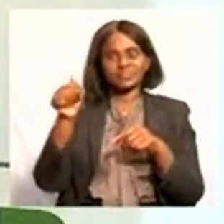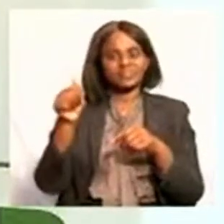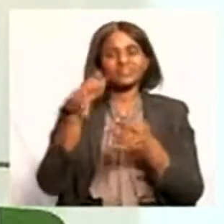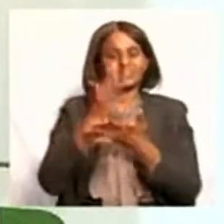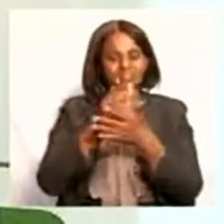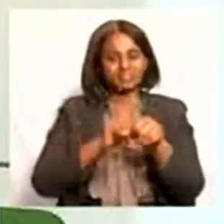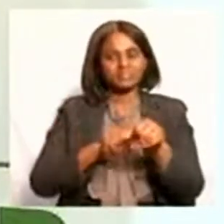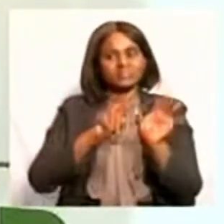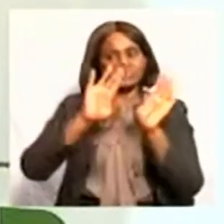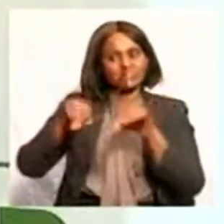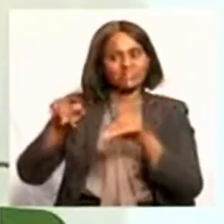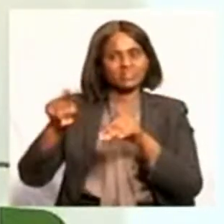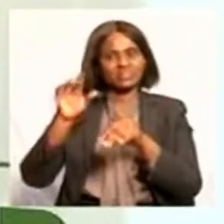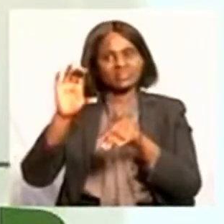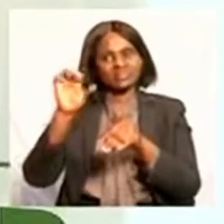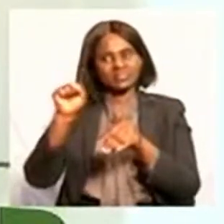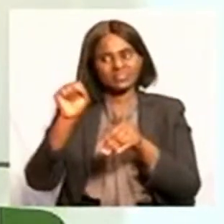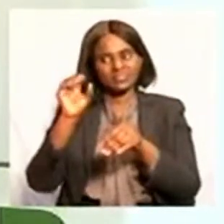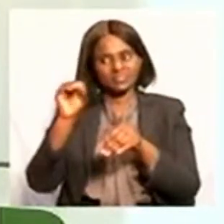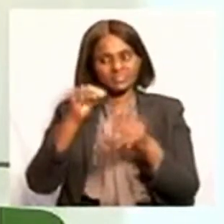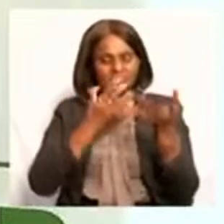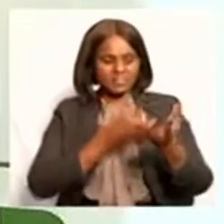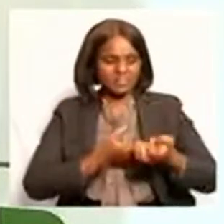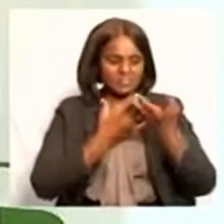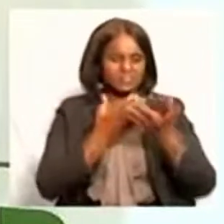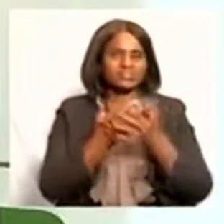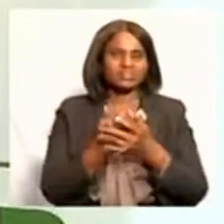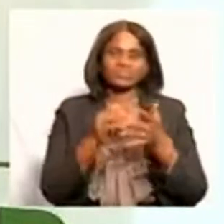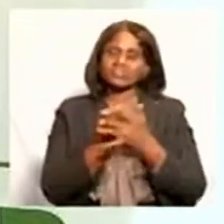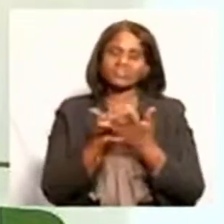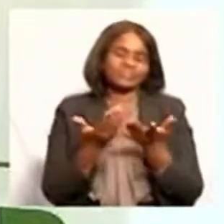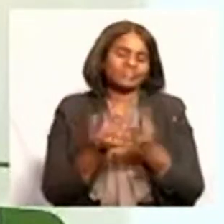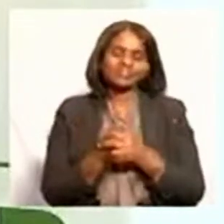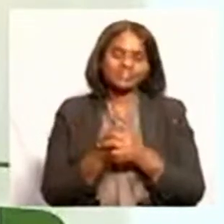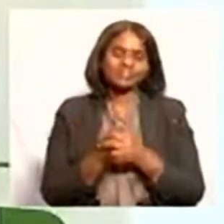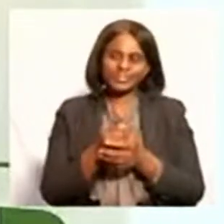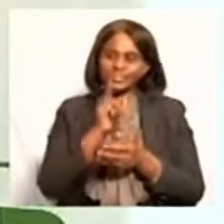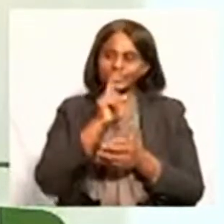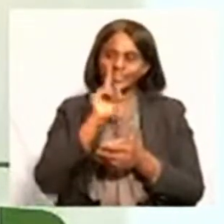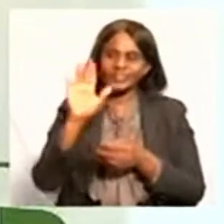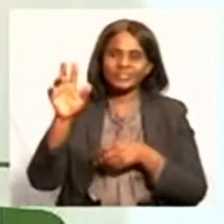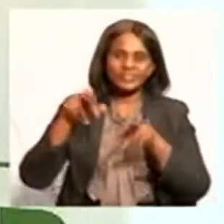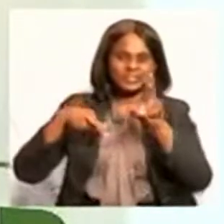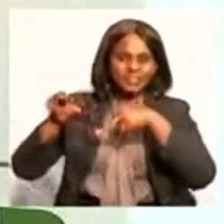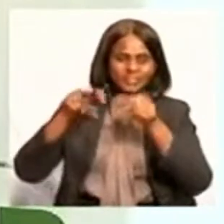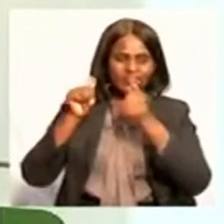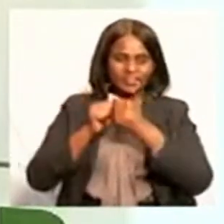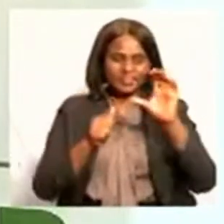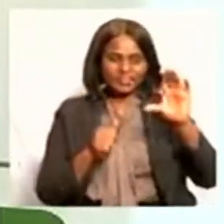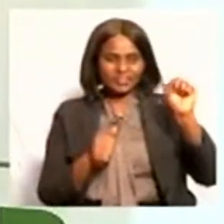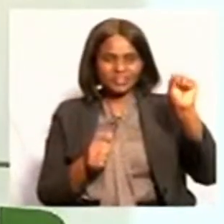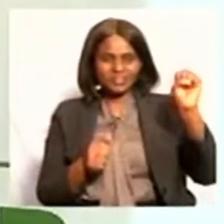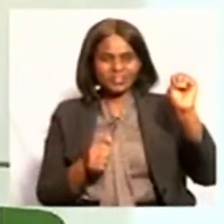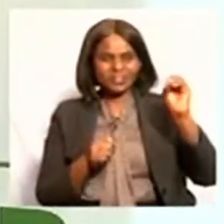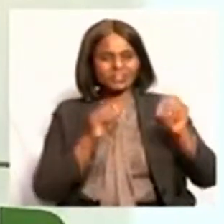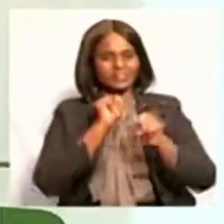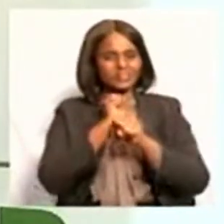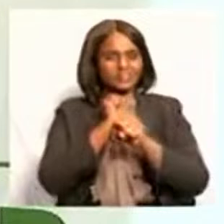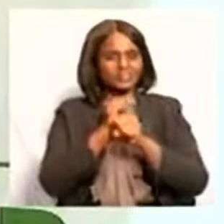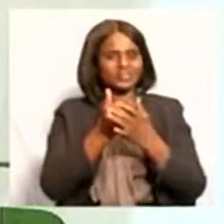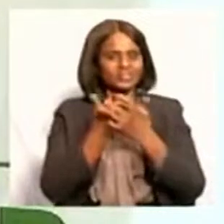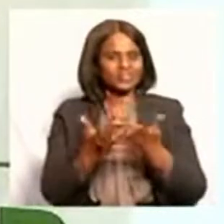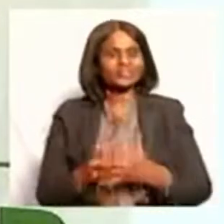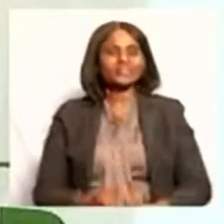the efforts that CSOs bring on board. How is your relationship with the CSOs?